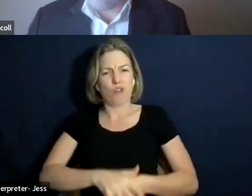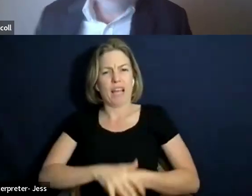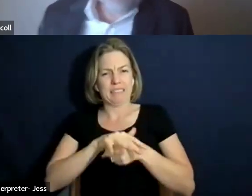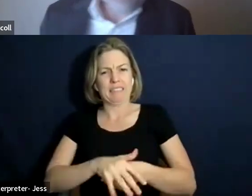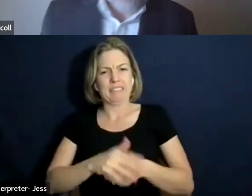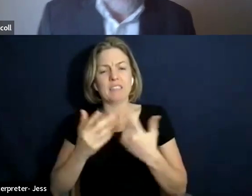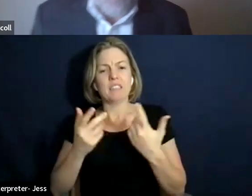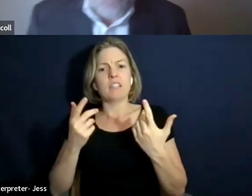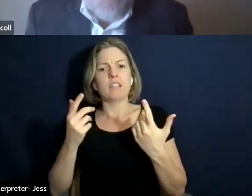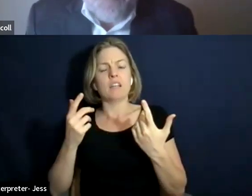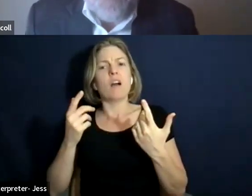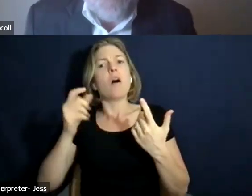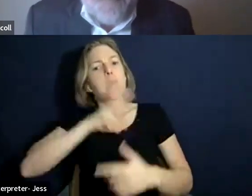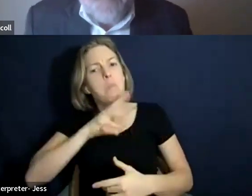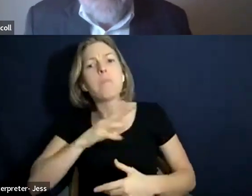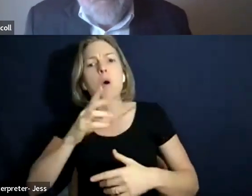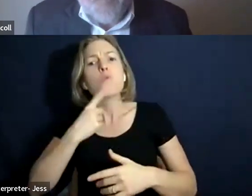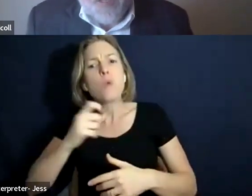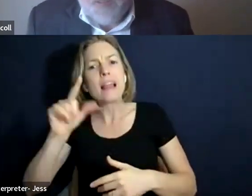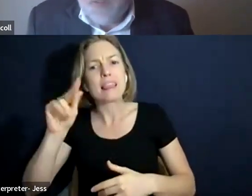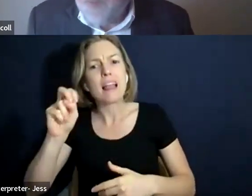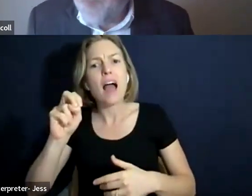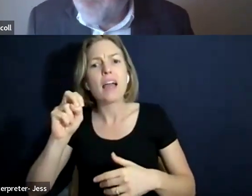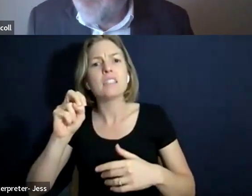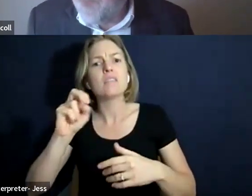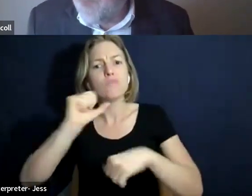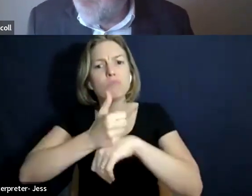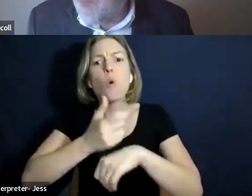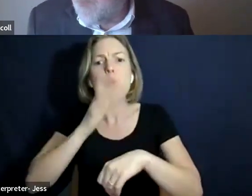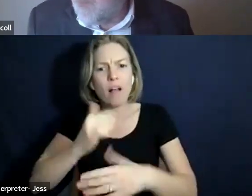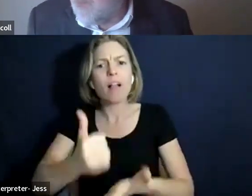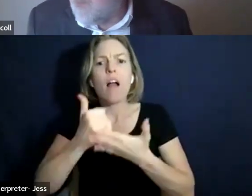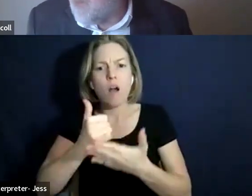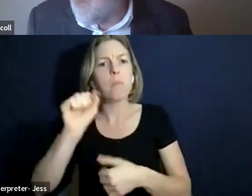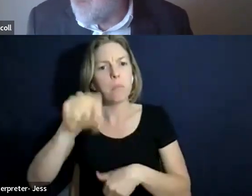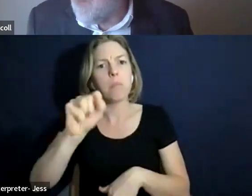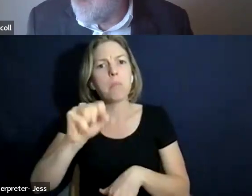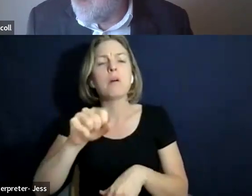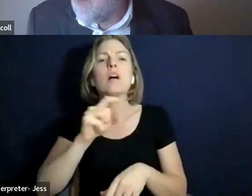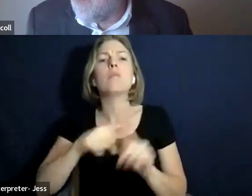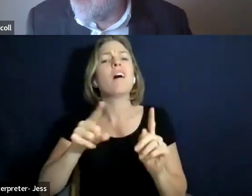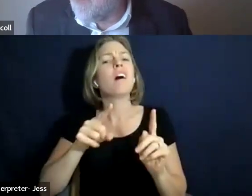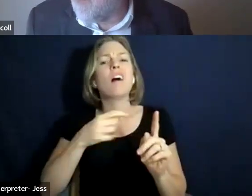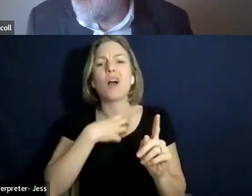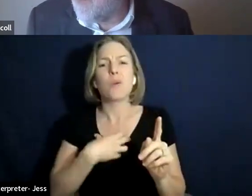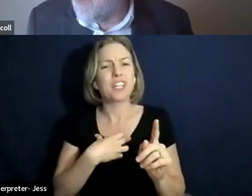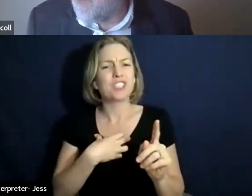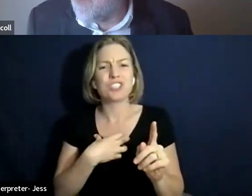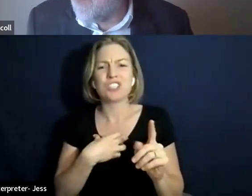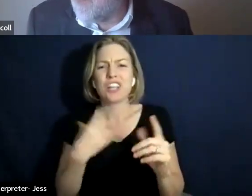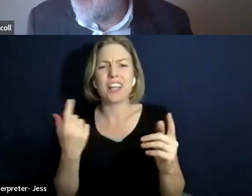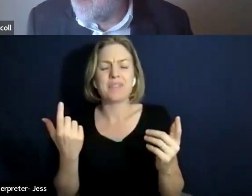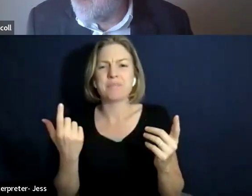help us as Red Line riders, as people who want public transit to work better. I just wish there had been a little bit